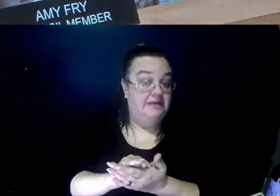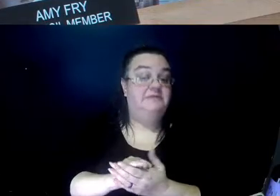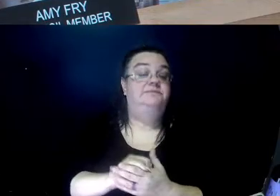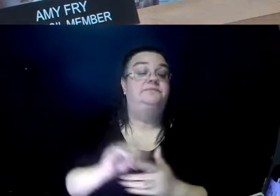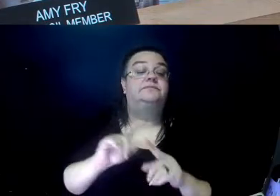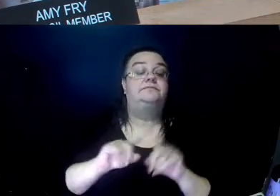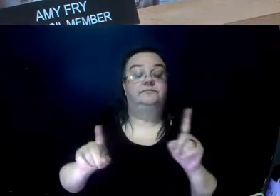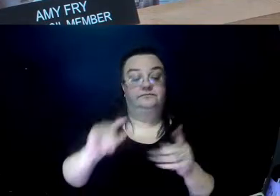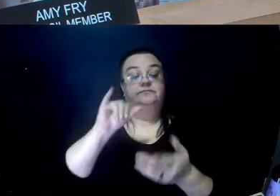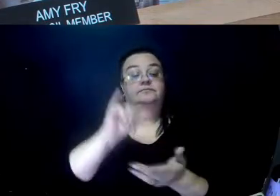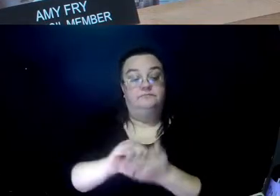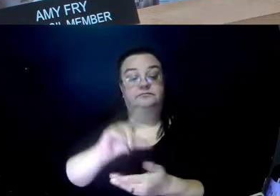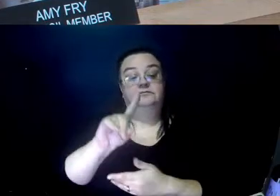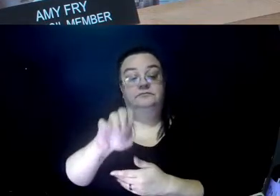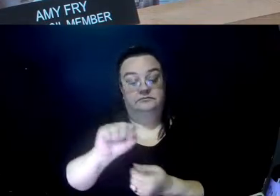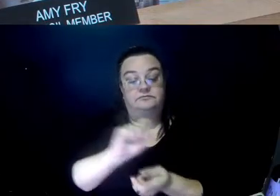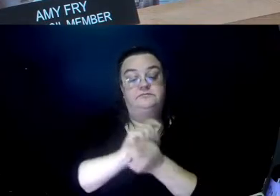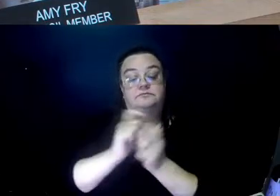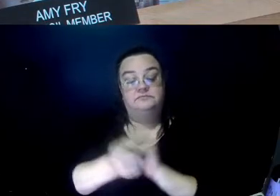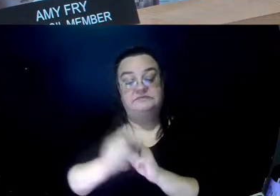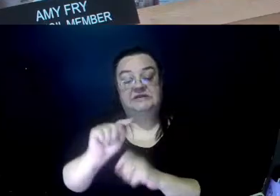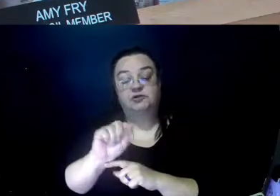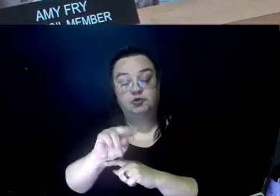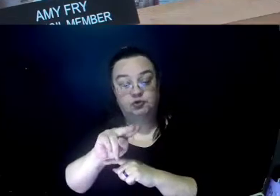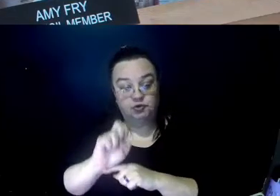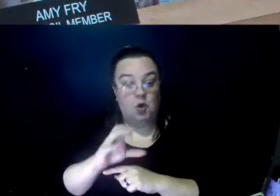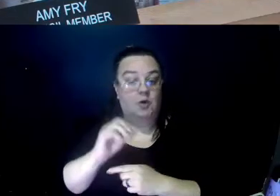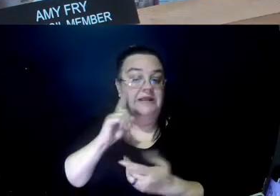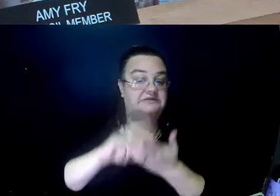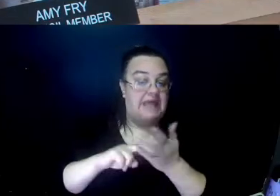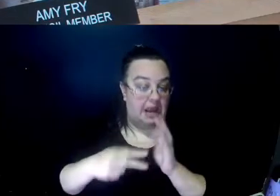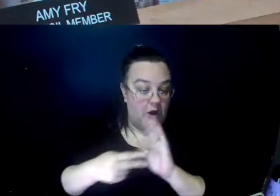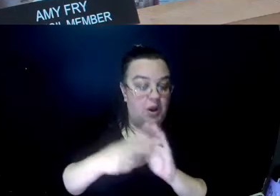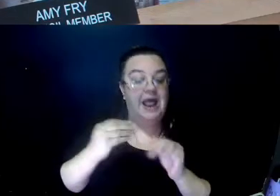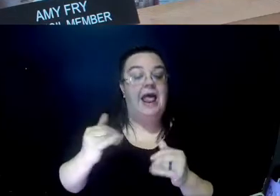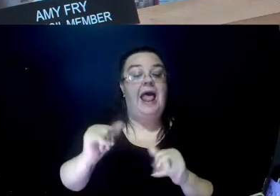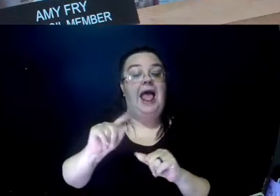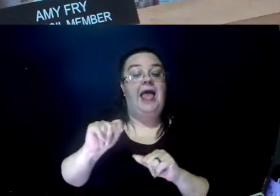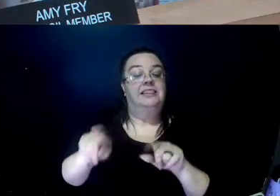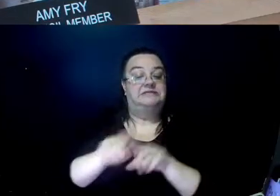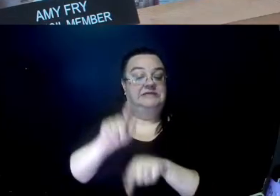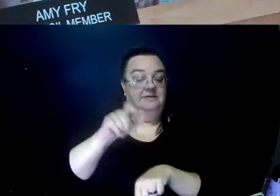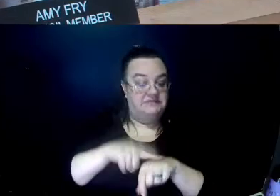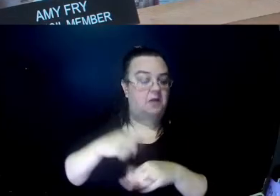But this does change the tone and tenor. And then at the same time, what happens